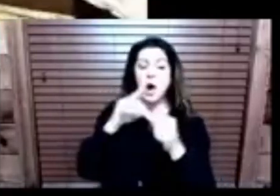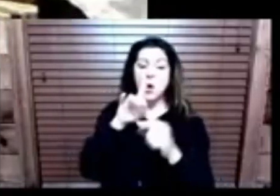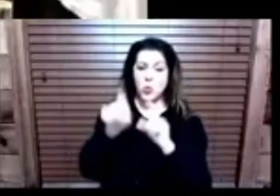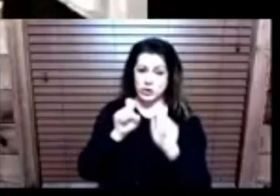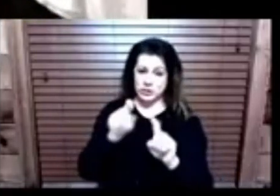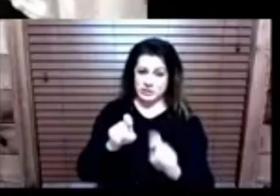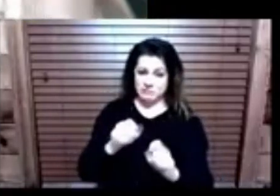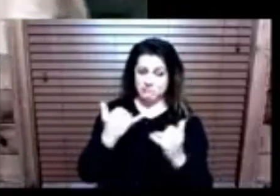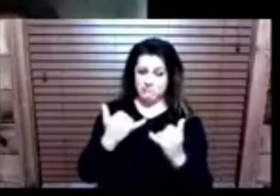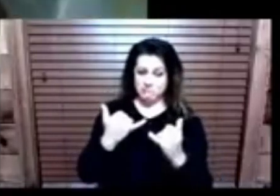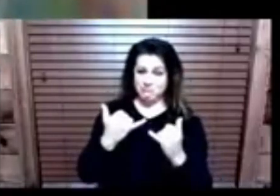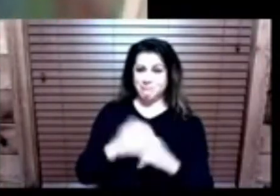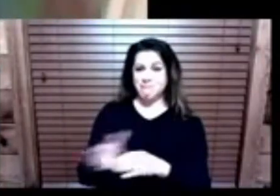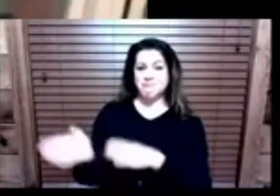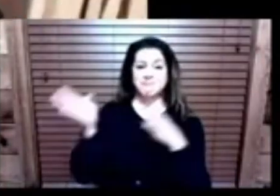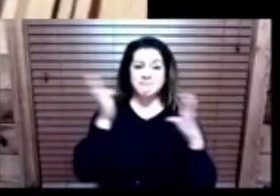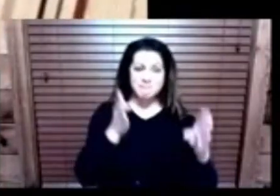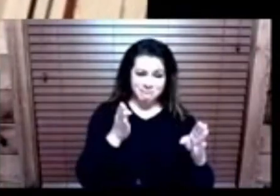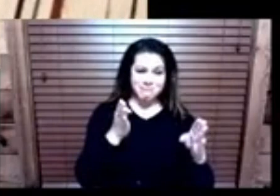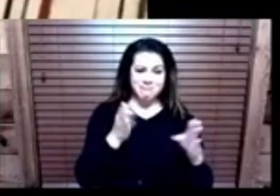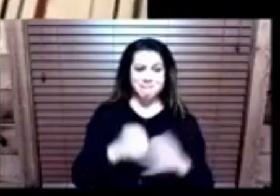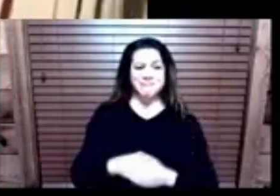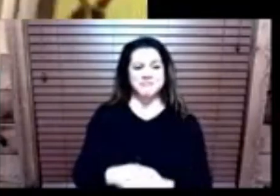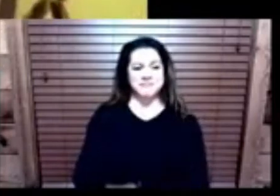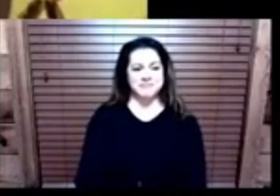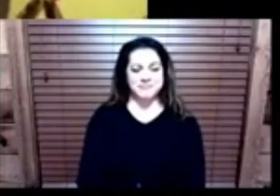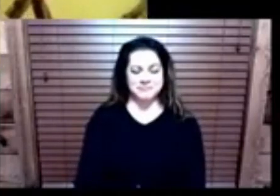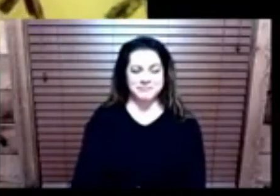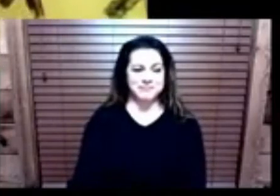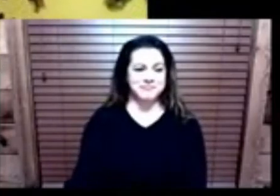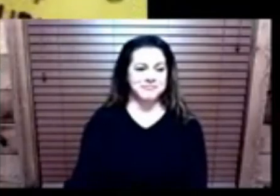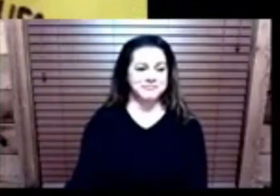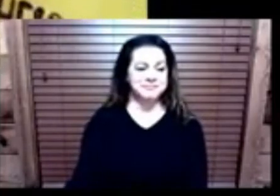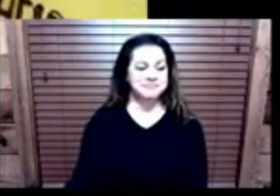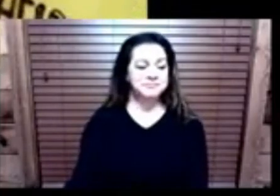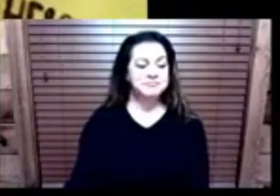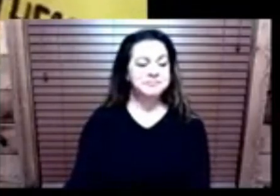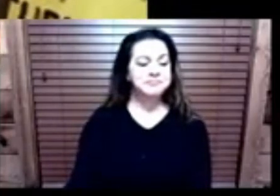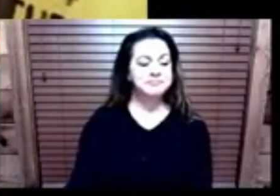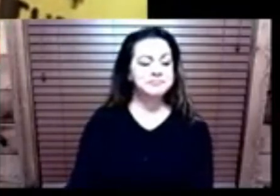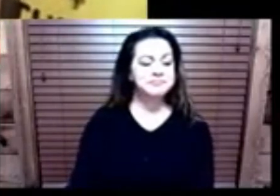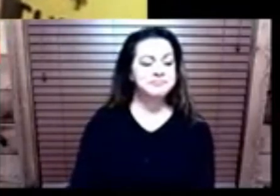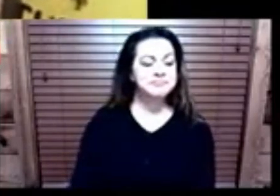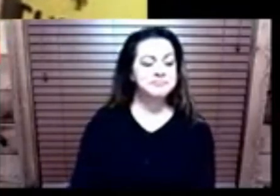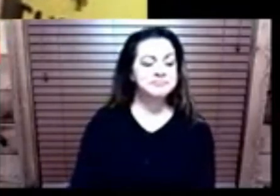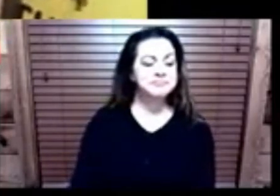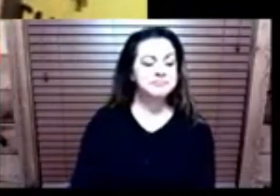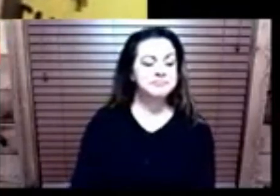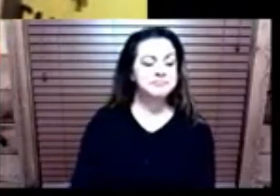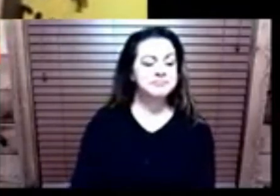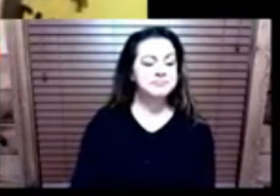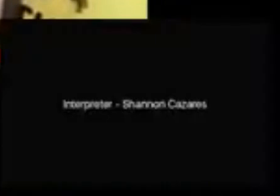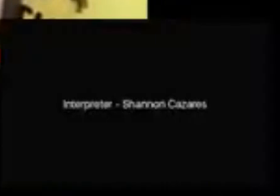Thank you. Okay. For the studio. Okay. Thank you, Overton. Thank you.